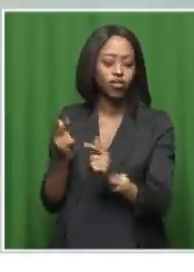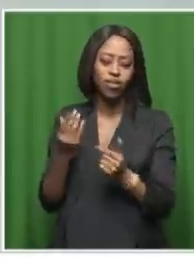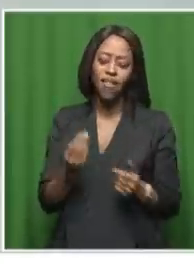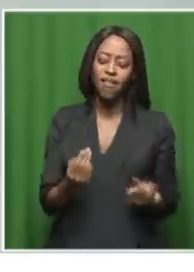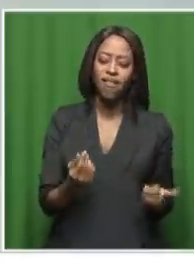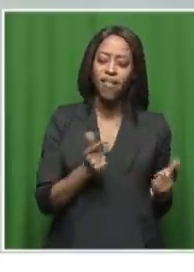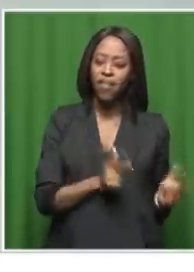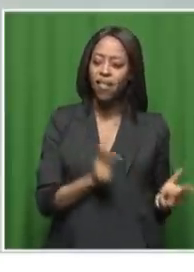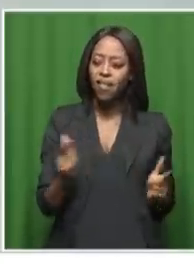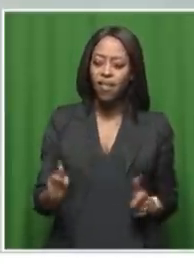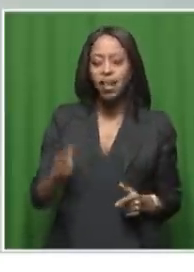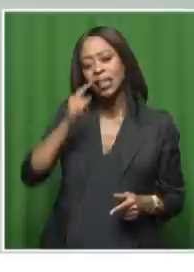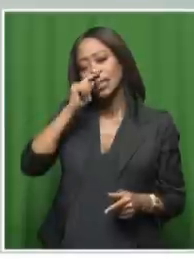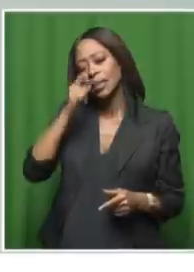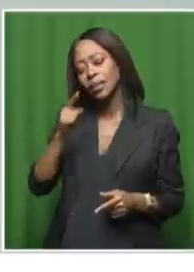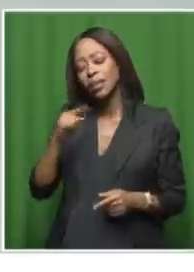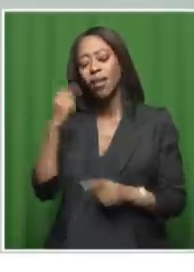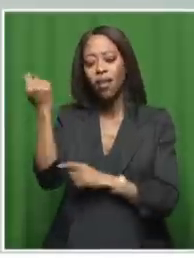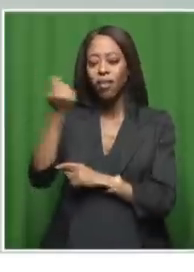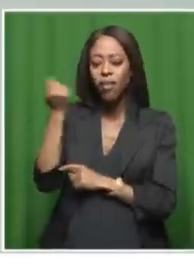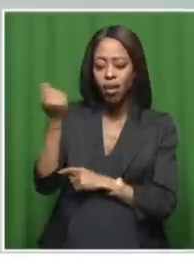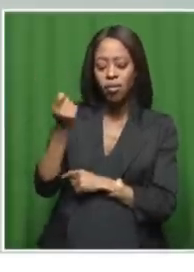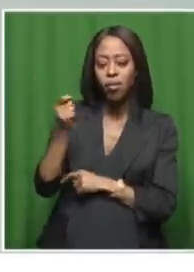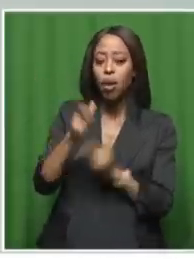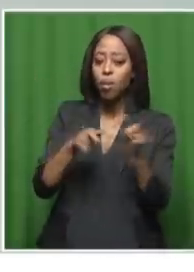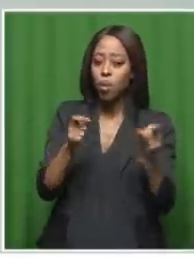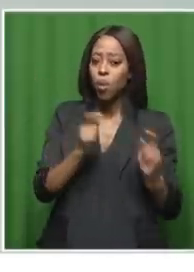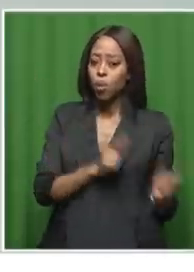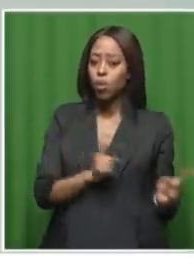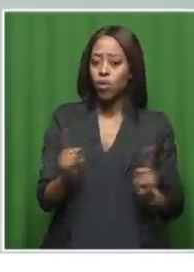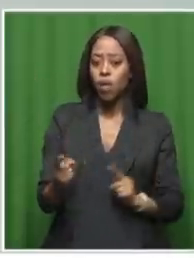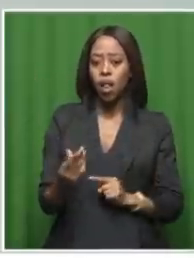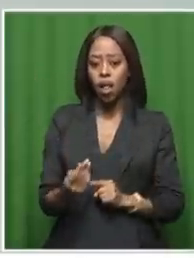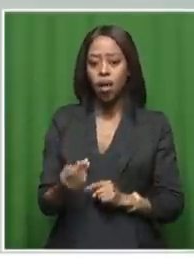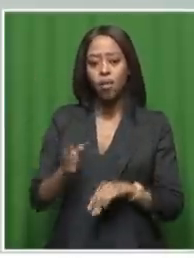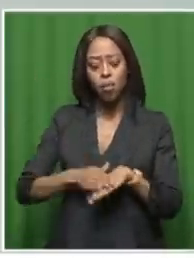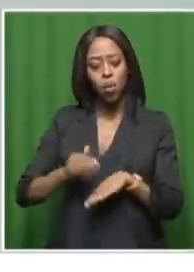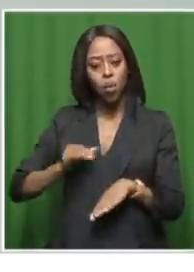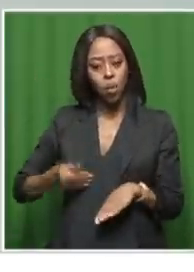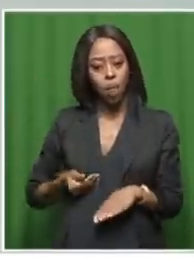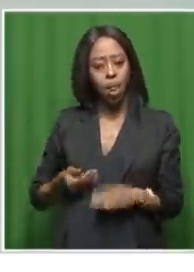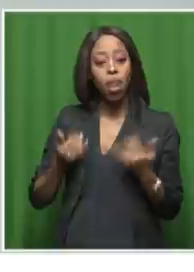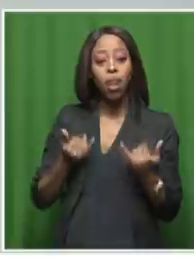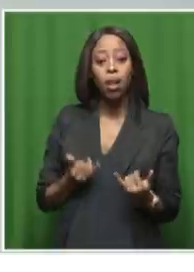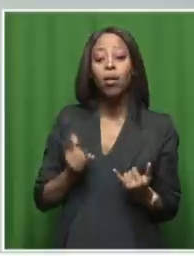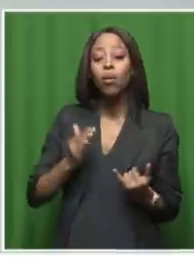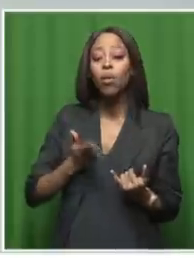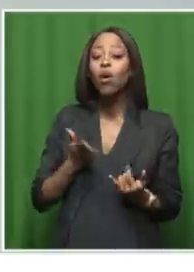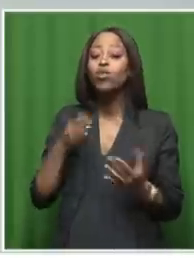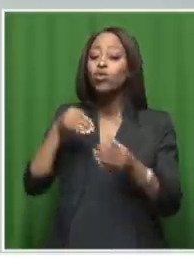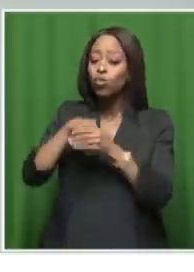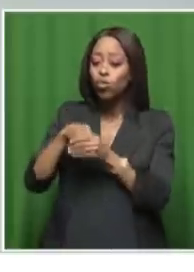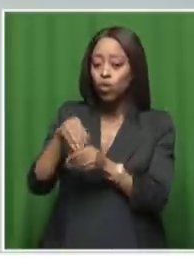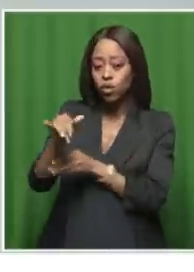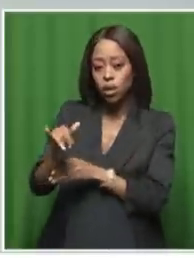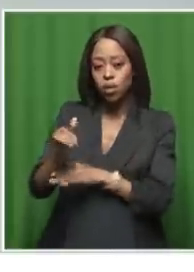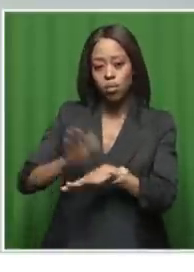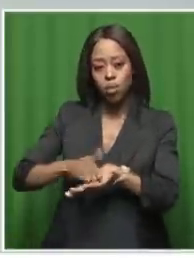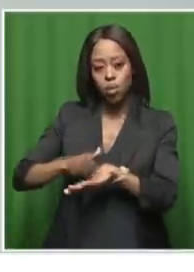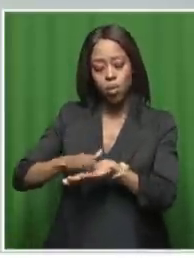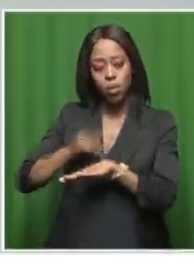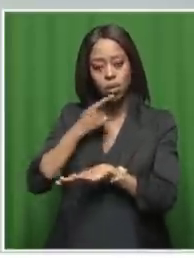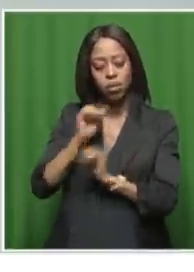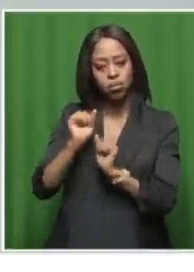and suburbs and villages, people have Stockfelds, especially women. And now we want to really tap into that space to